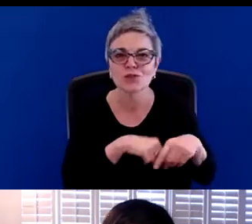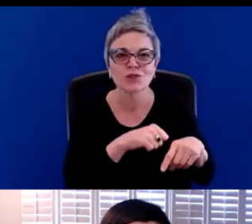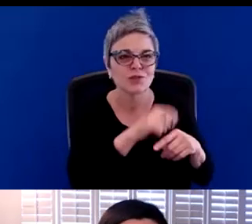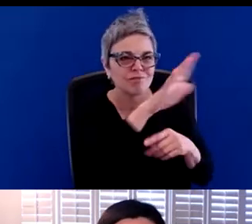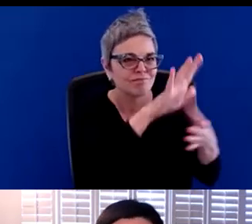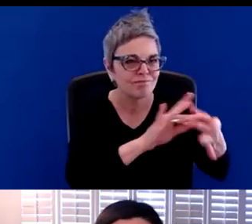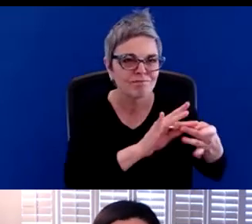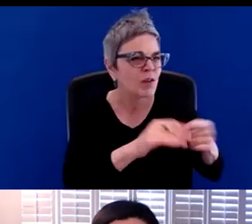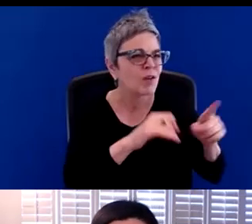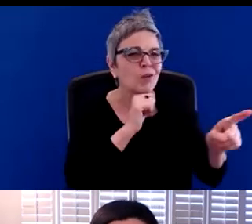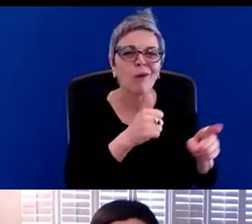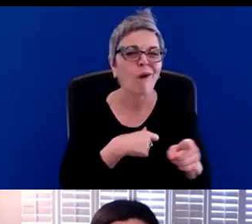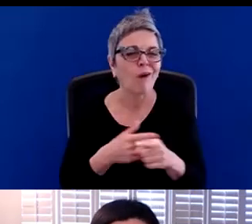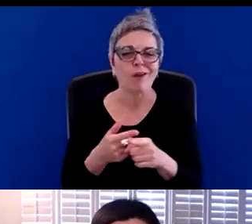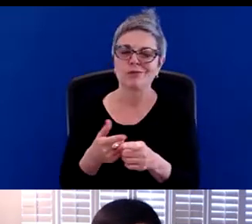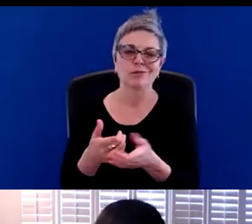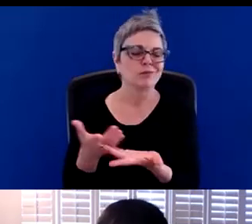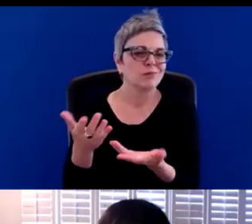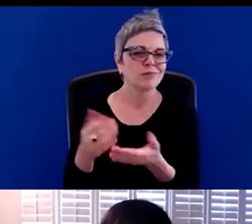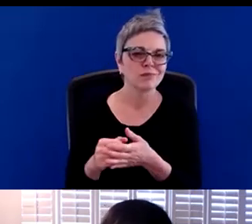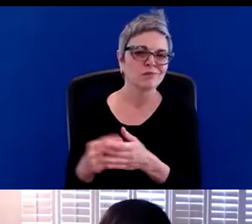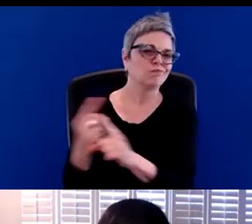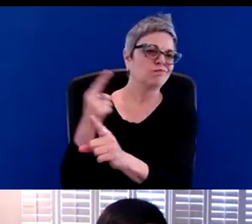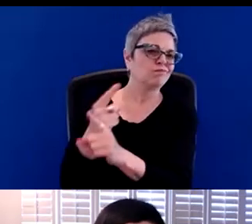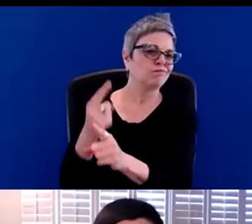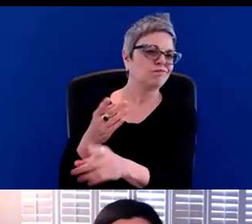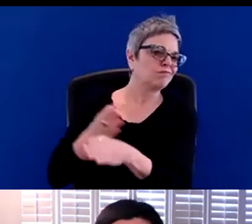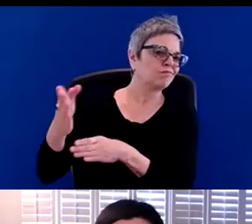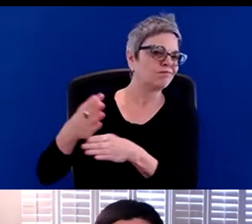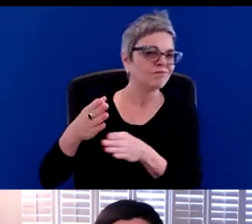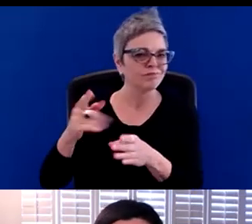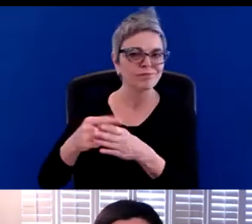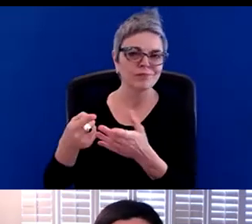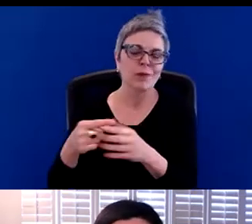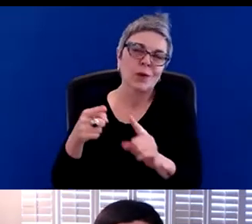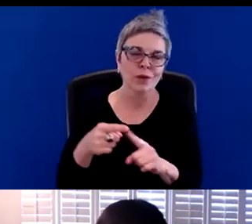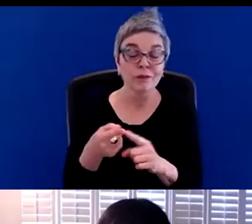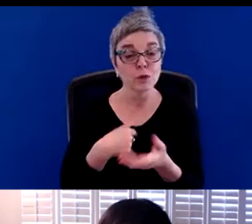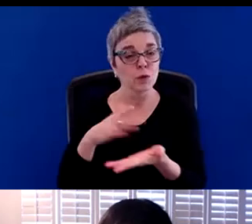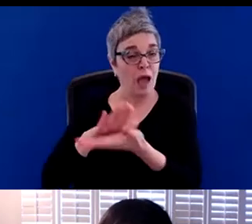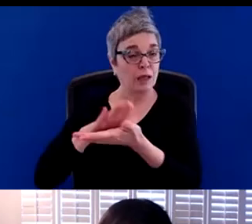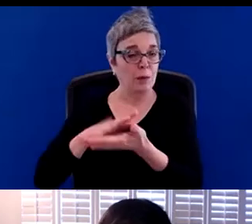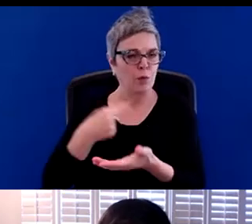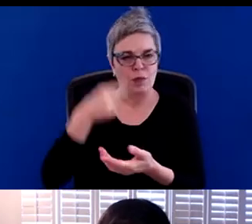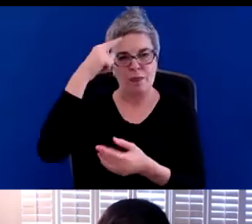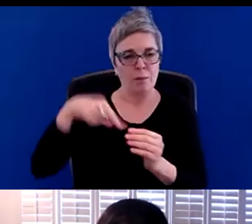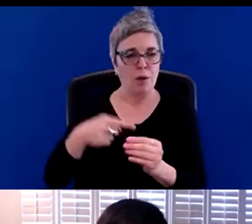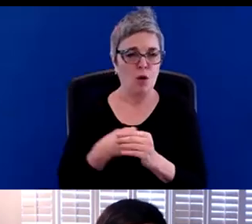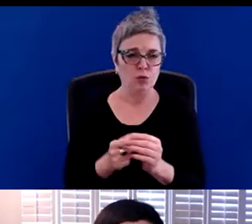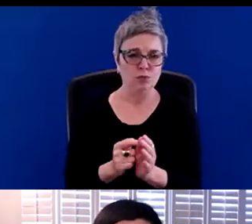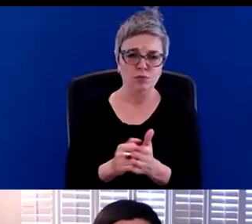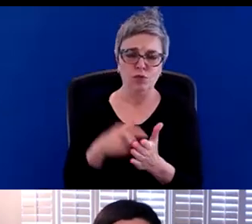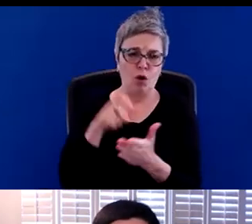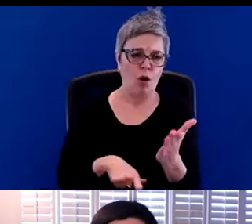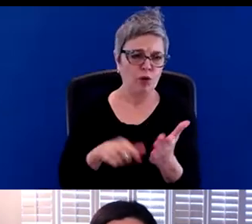of school and academics, we typically think of those boring, you know, texts written by old white men from like written like 100 years ago. But this was